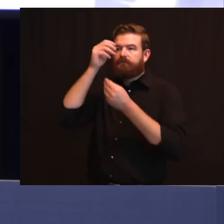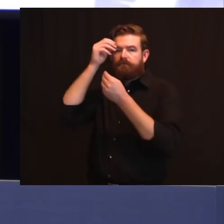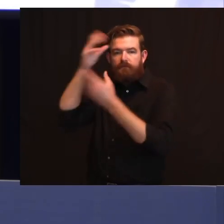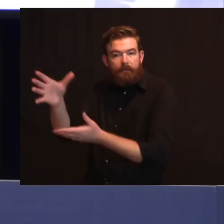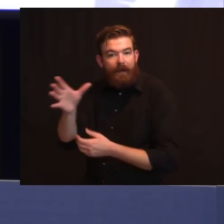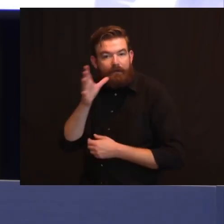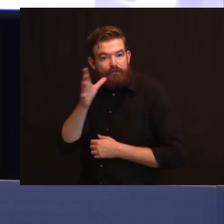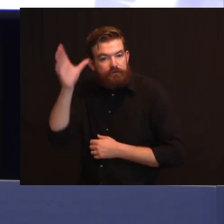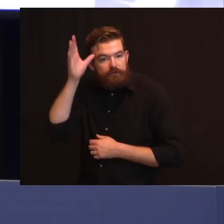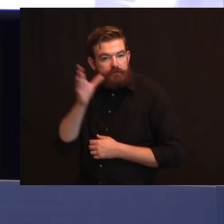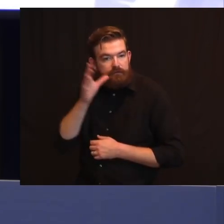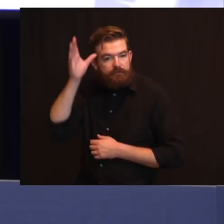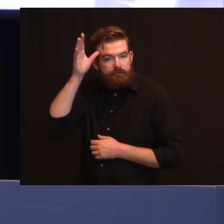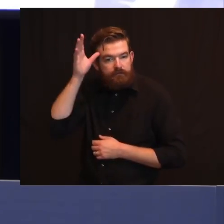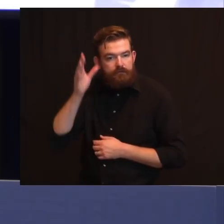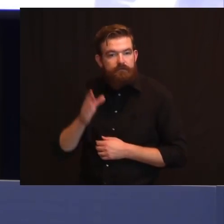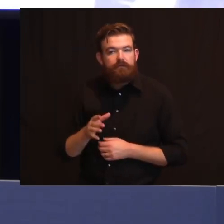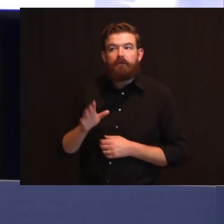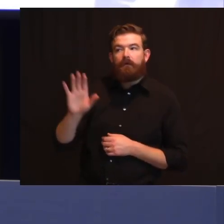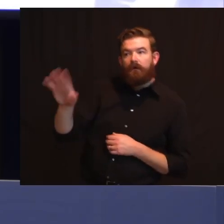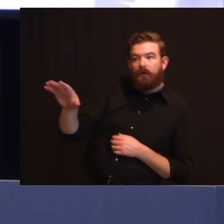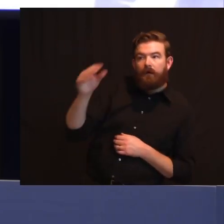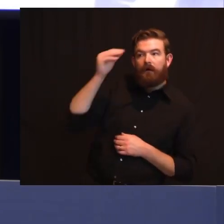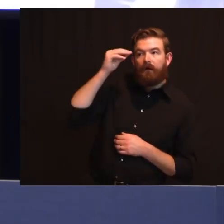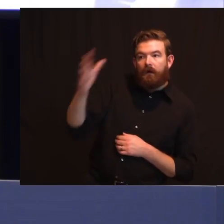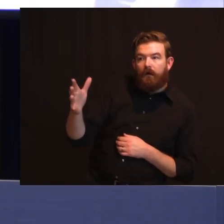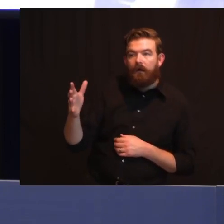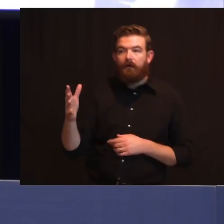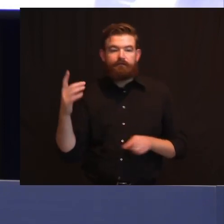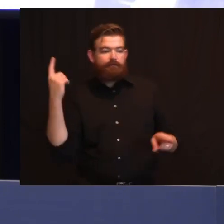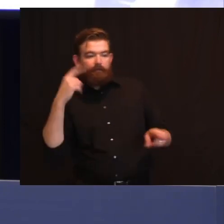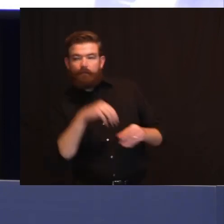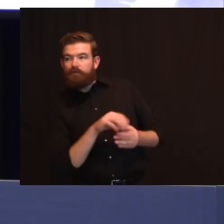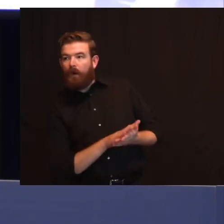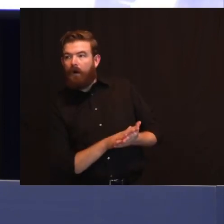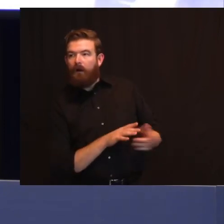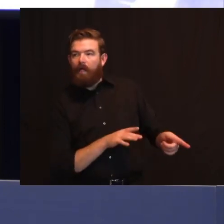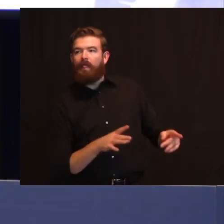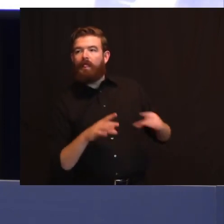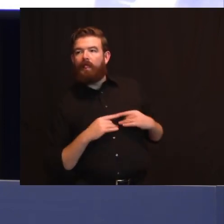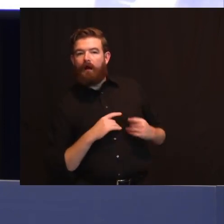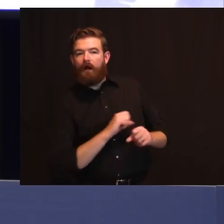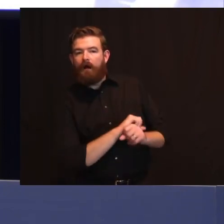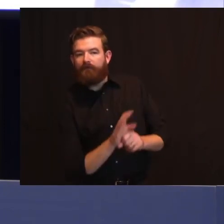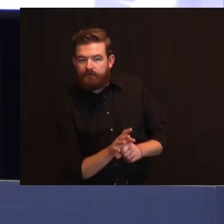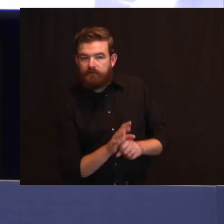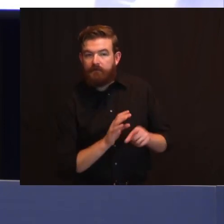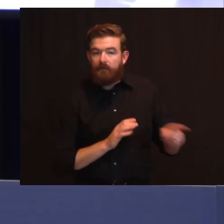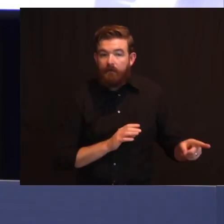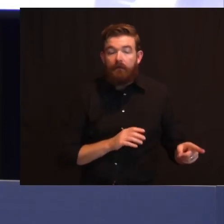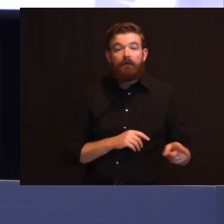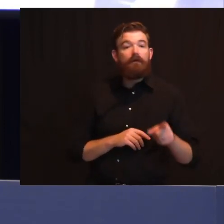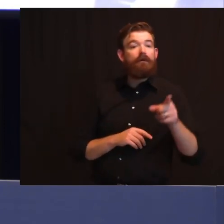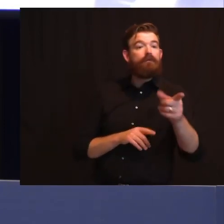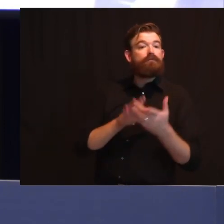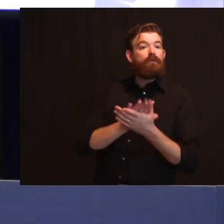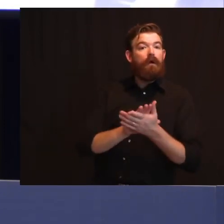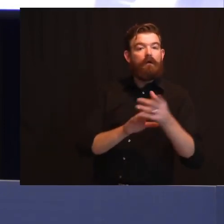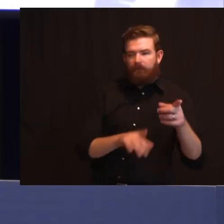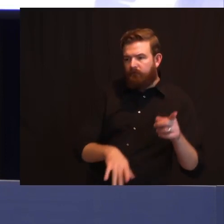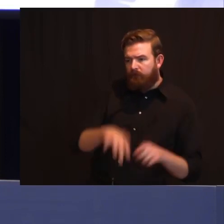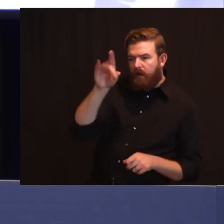social reopening guidance instructs schools that if they become aware that an individual who has spent time at the school